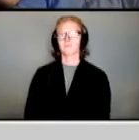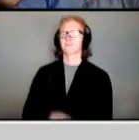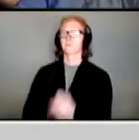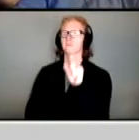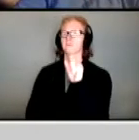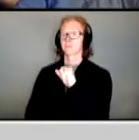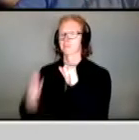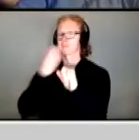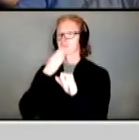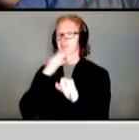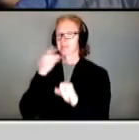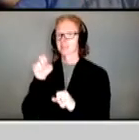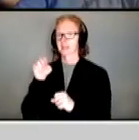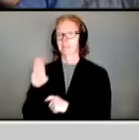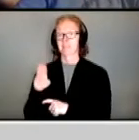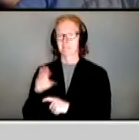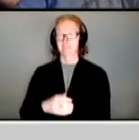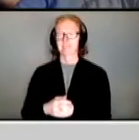Thank you, Zeynep.